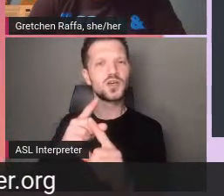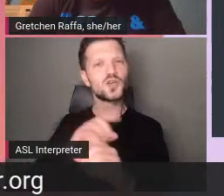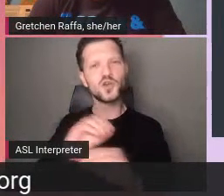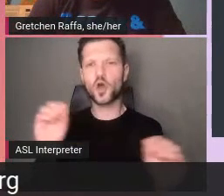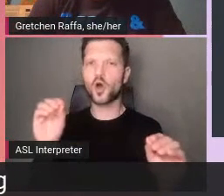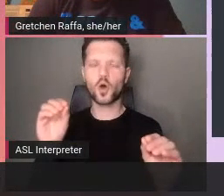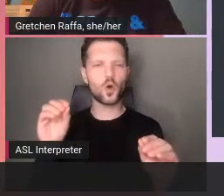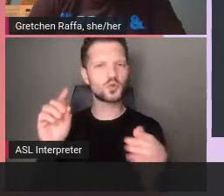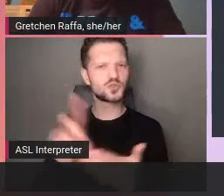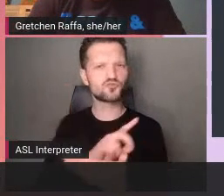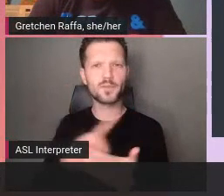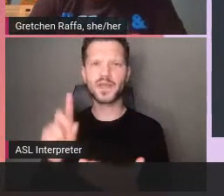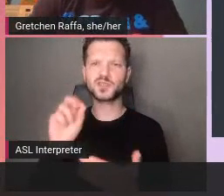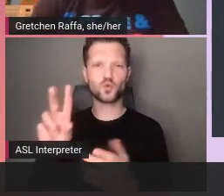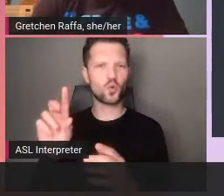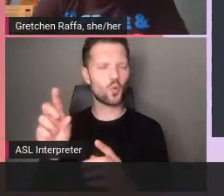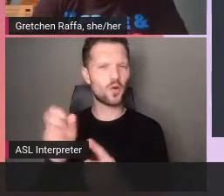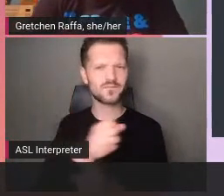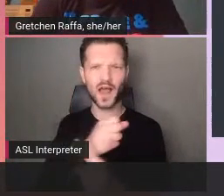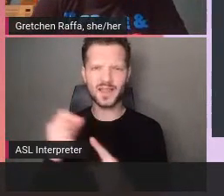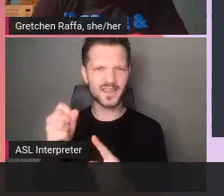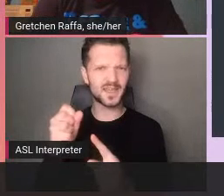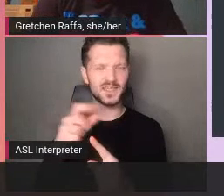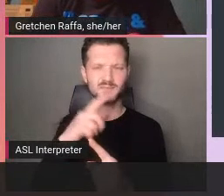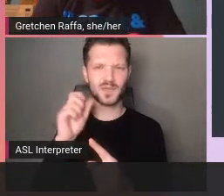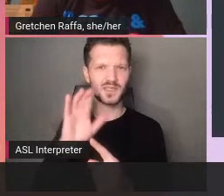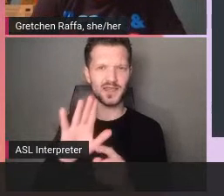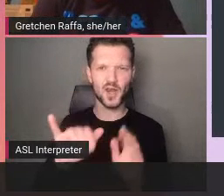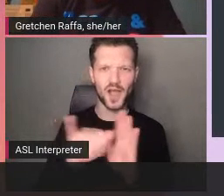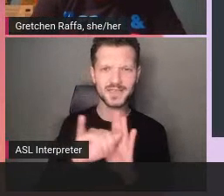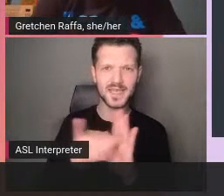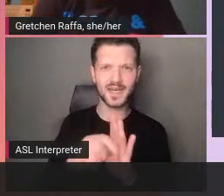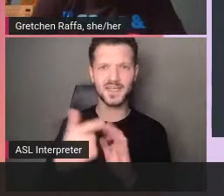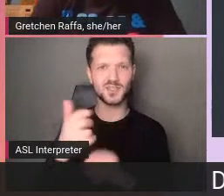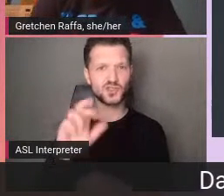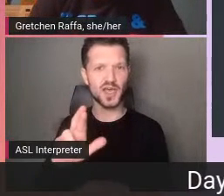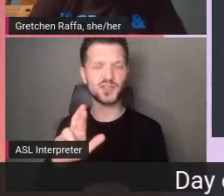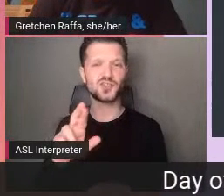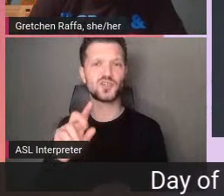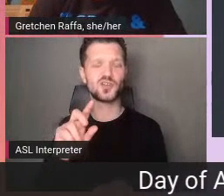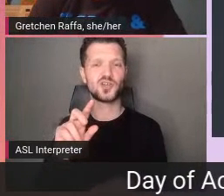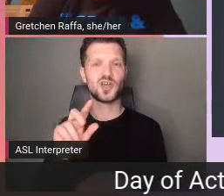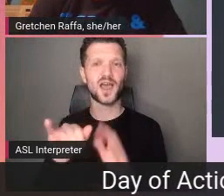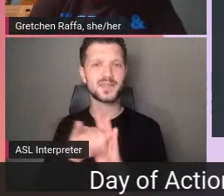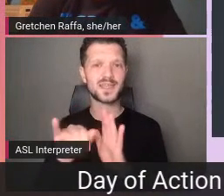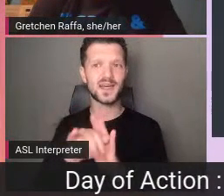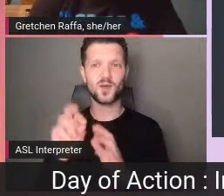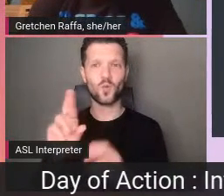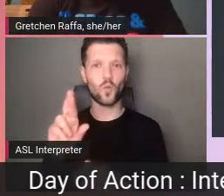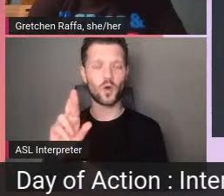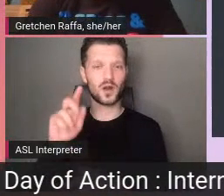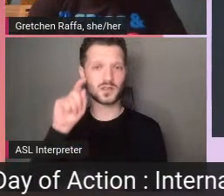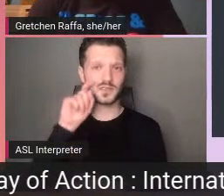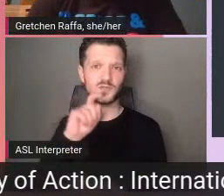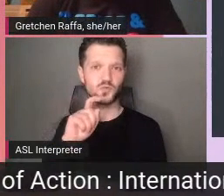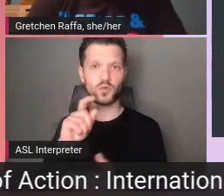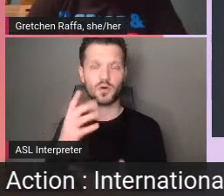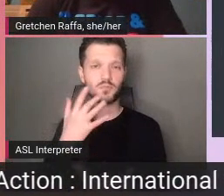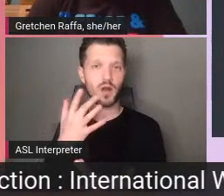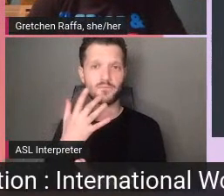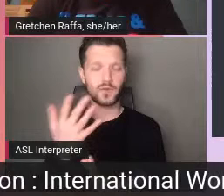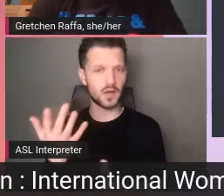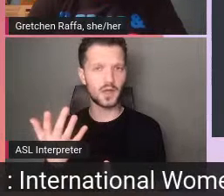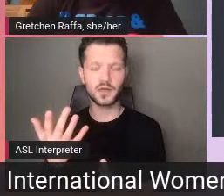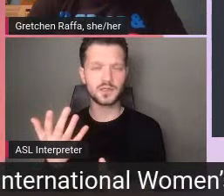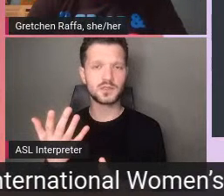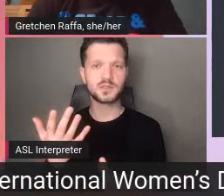discrimination or violence because of their gender identity, gender expression, or sexual orientation. Thankfully, in Connecticut, we are,